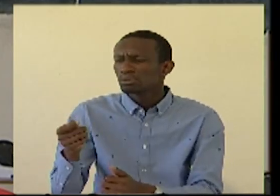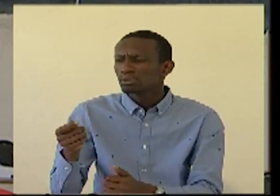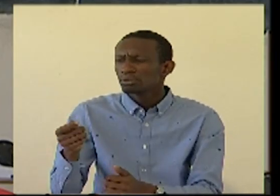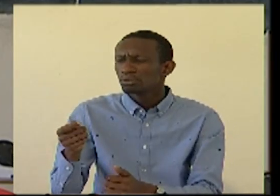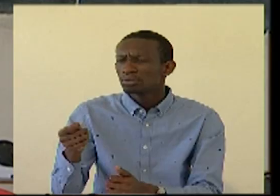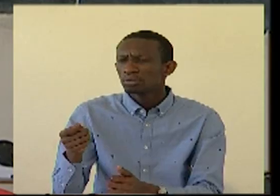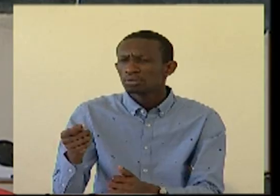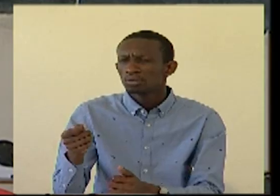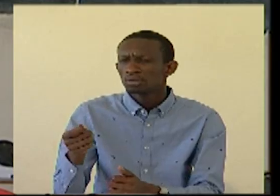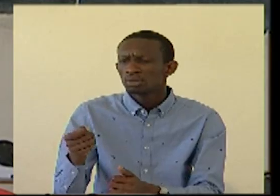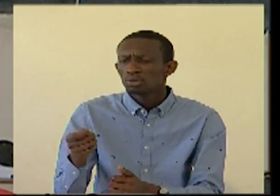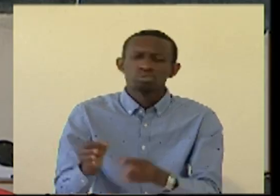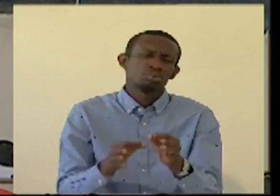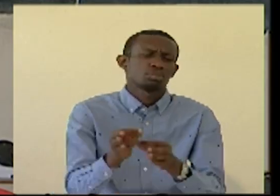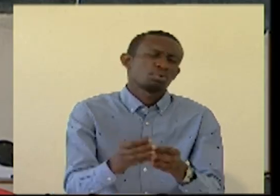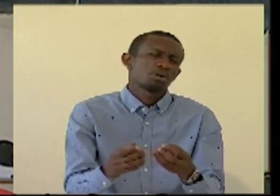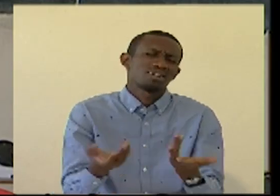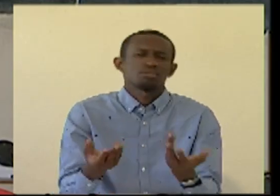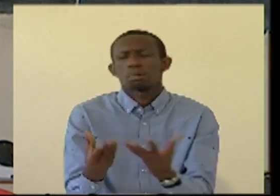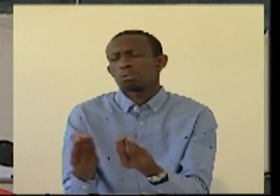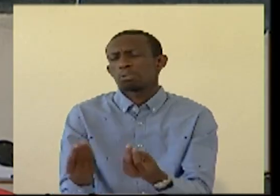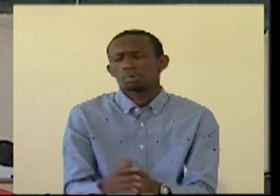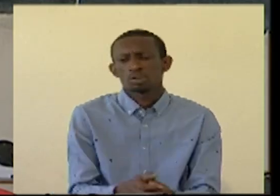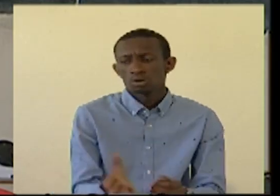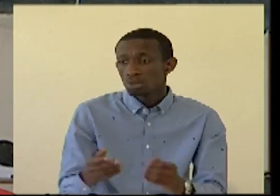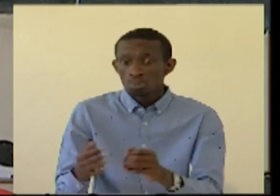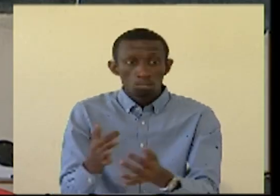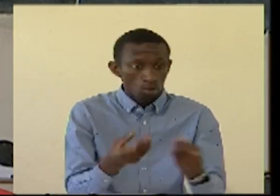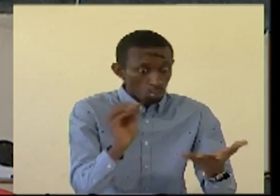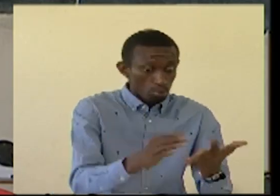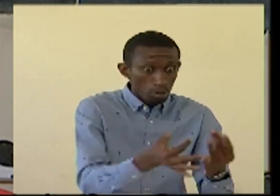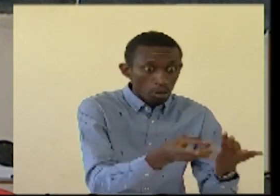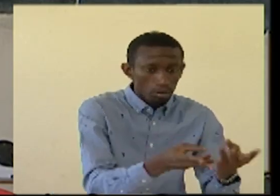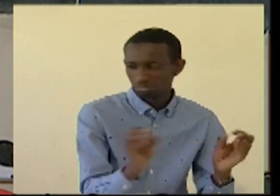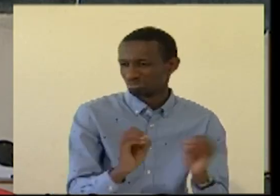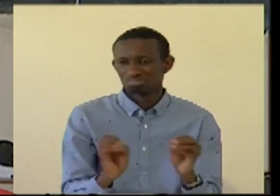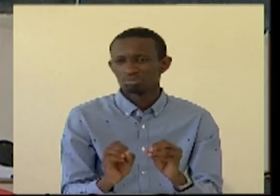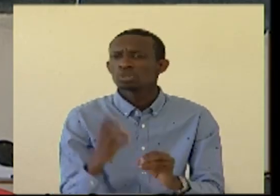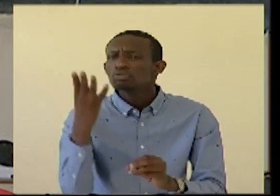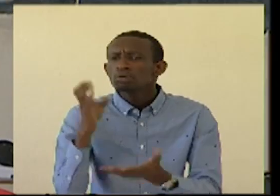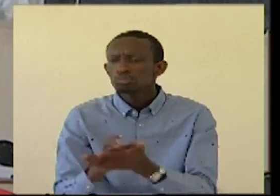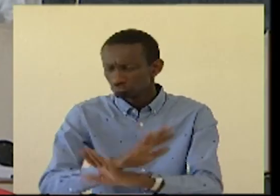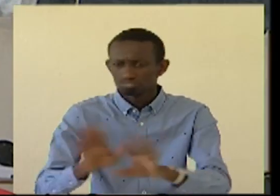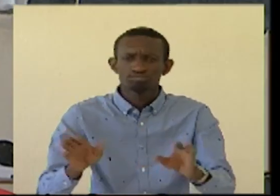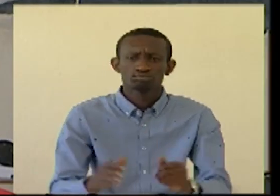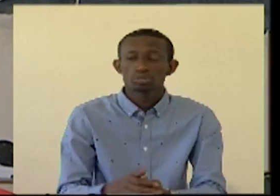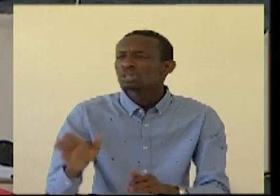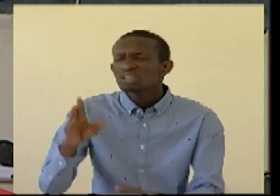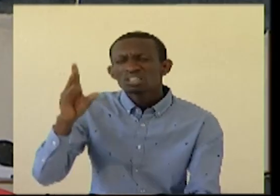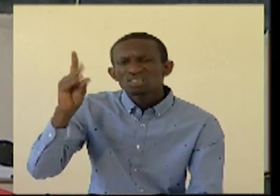into complicated calculations. There is no need. You know that 1 dozen contains 12